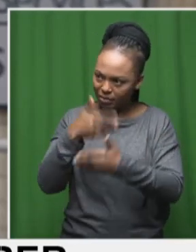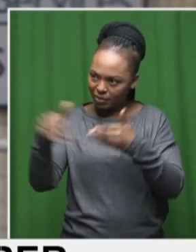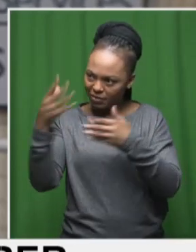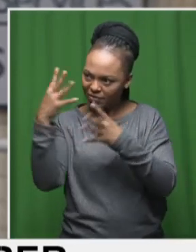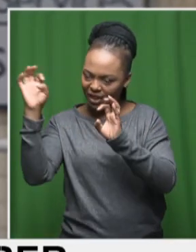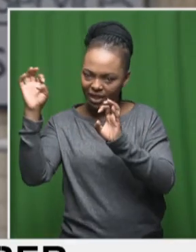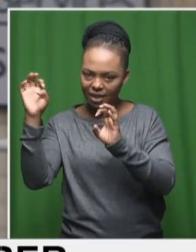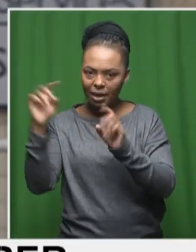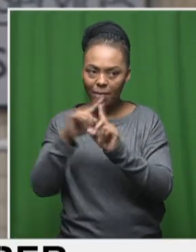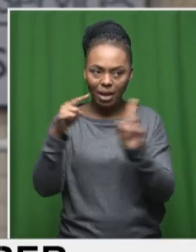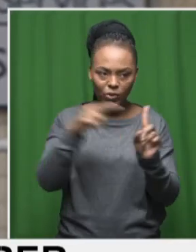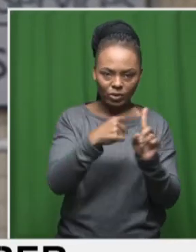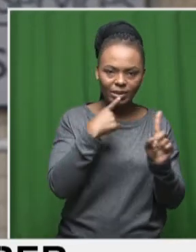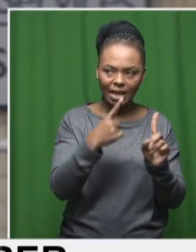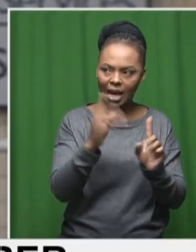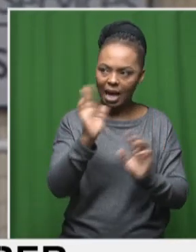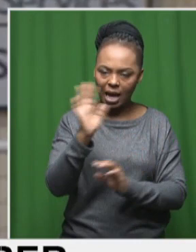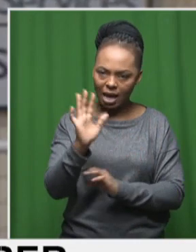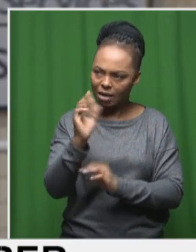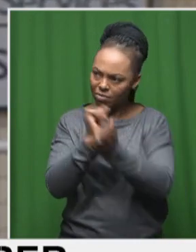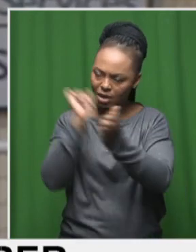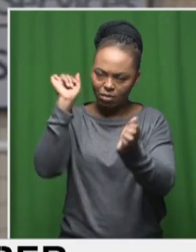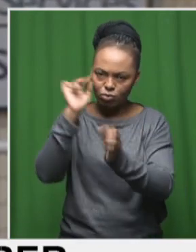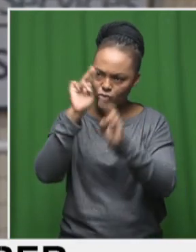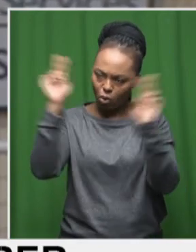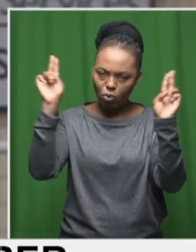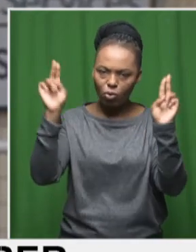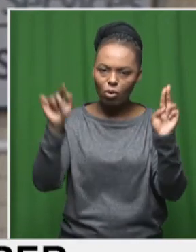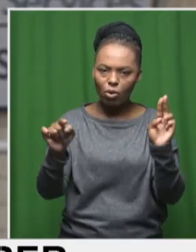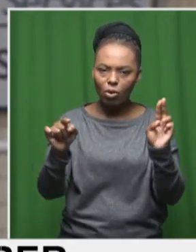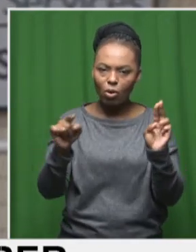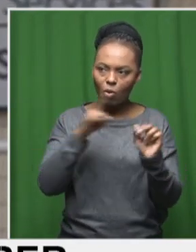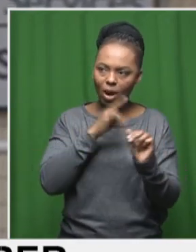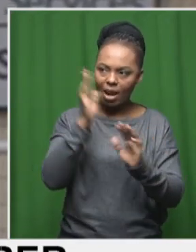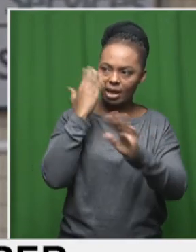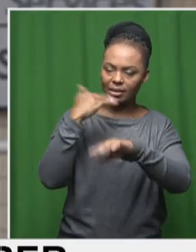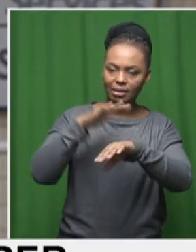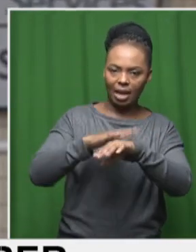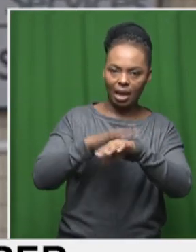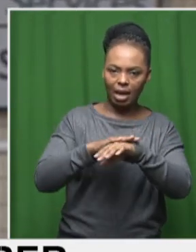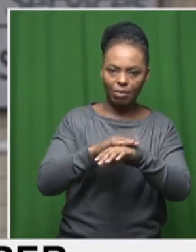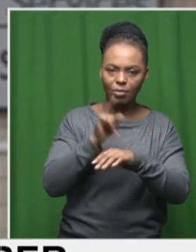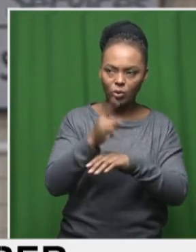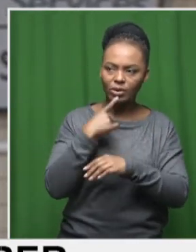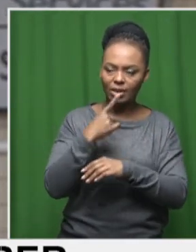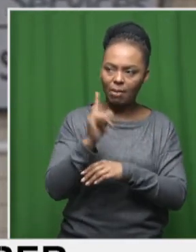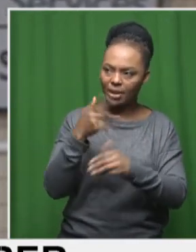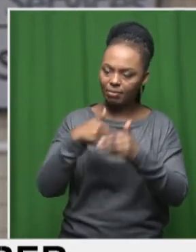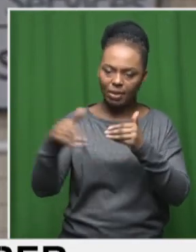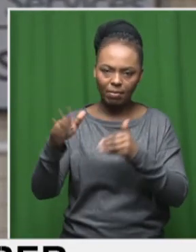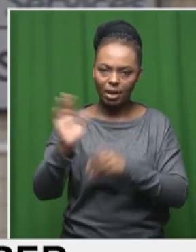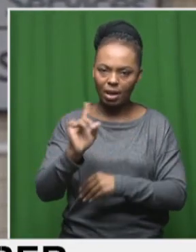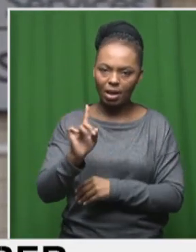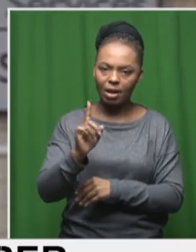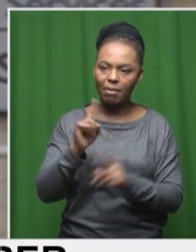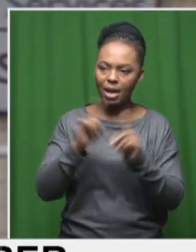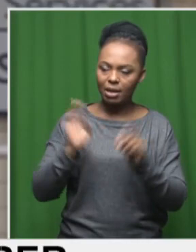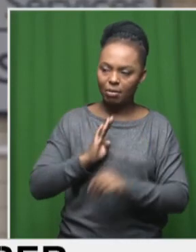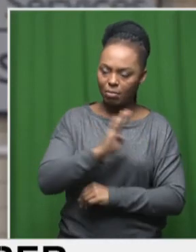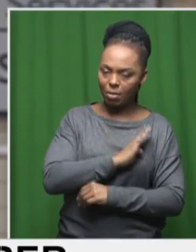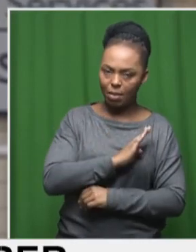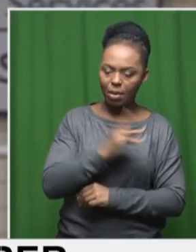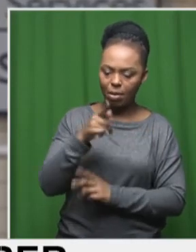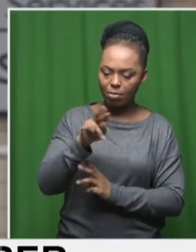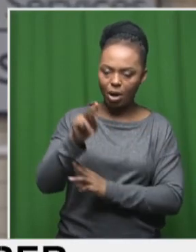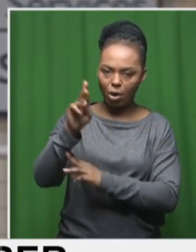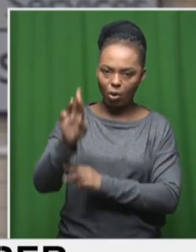would not be in the interest of justice. You told us the last time after you came out from the hearing that that was certainly the feeling of the parole board, that it would